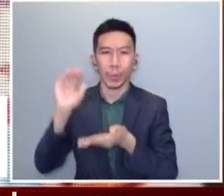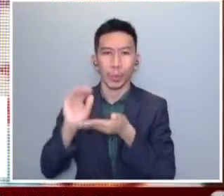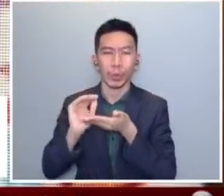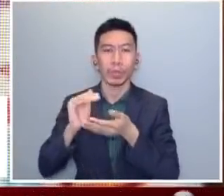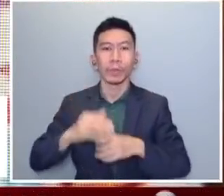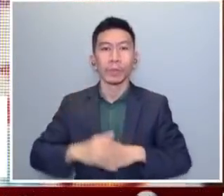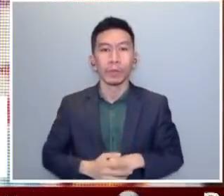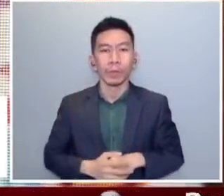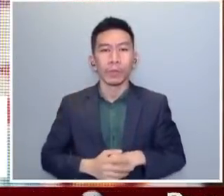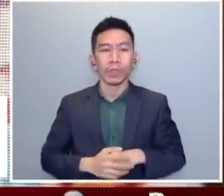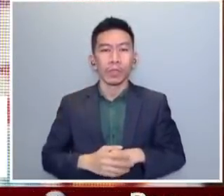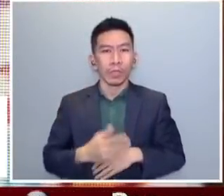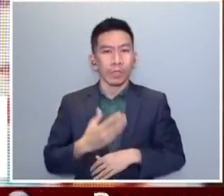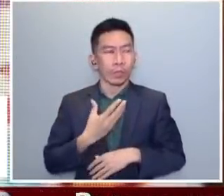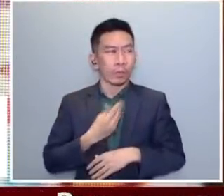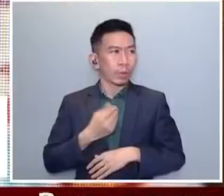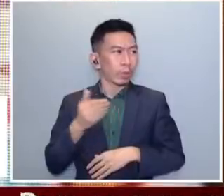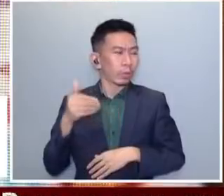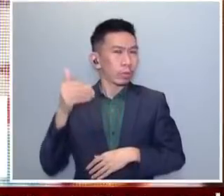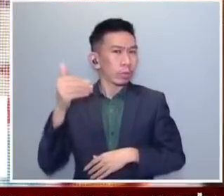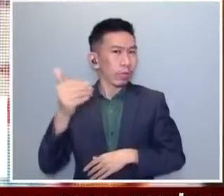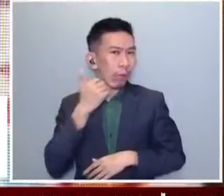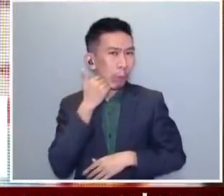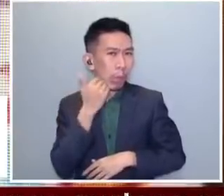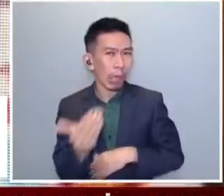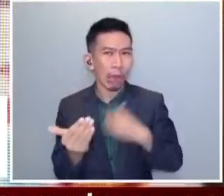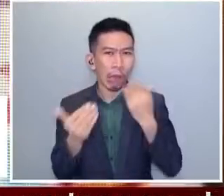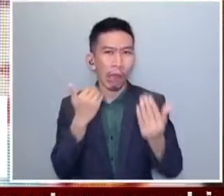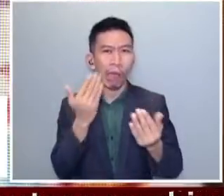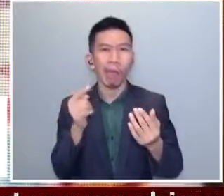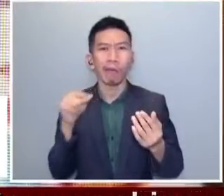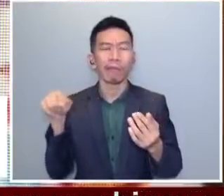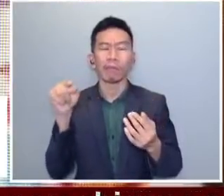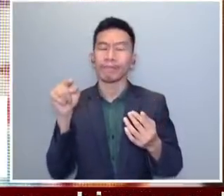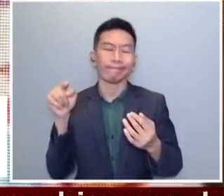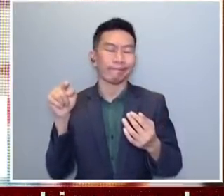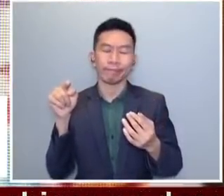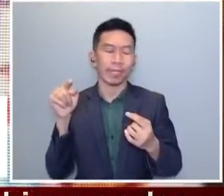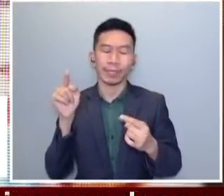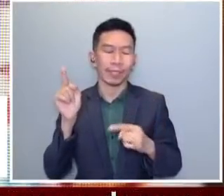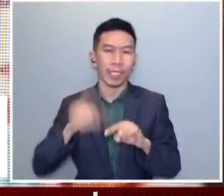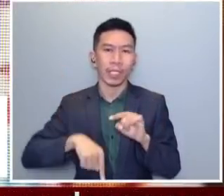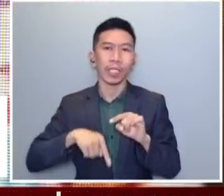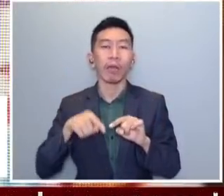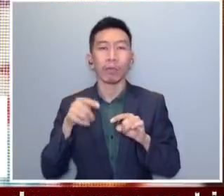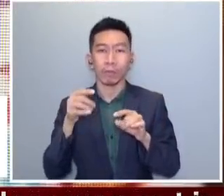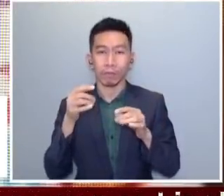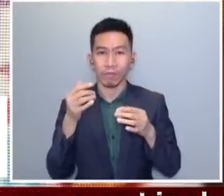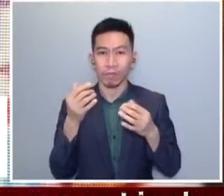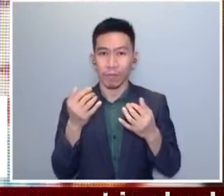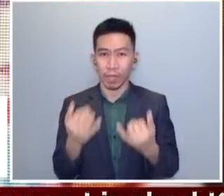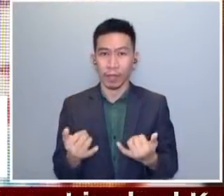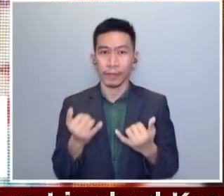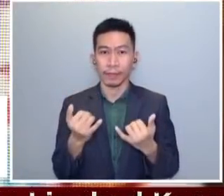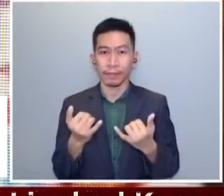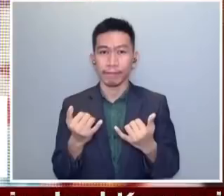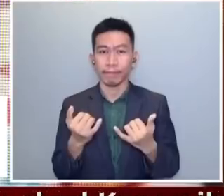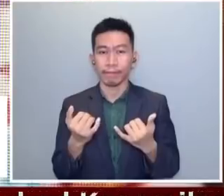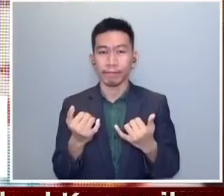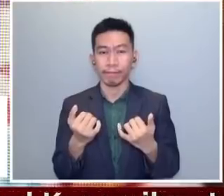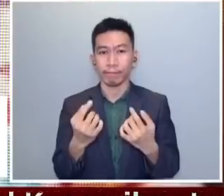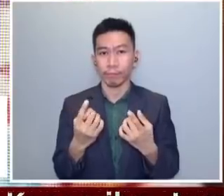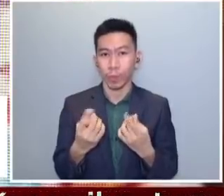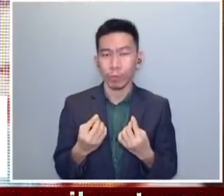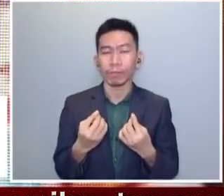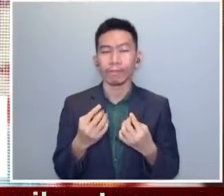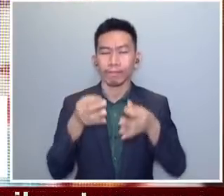na kababayan natin at hindi natin kakayanin ito. That's why we go on the